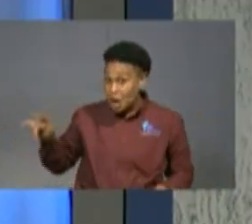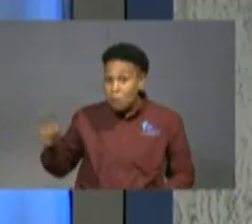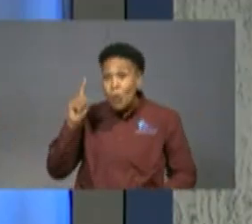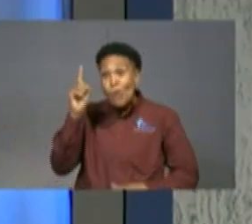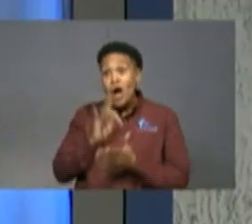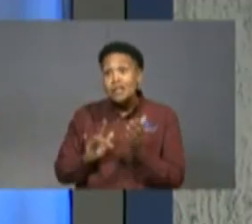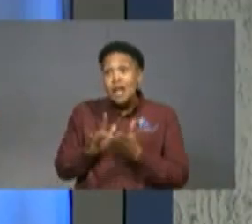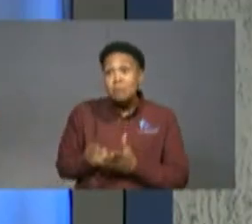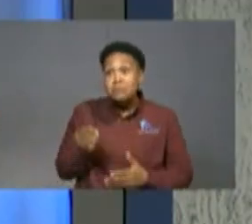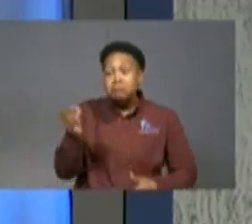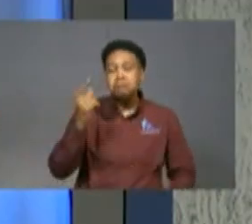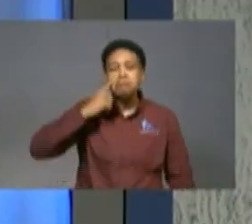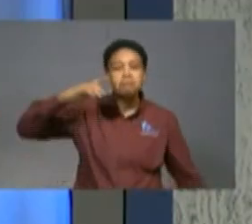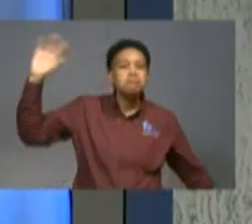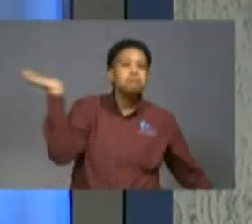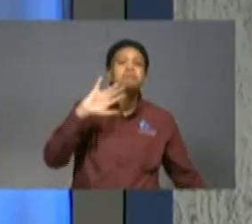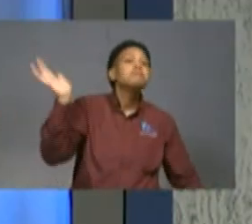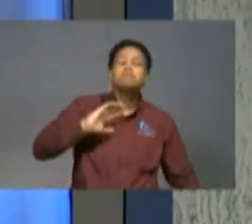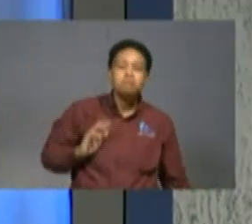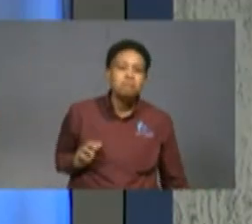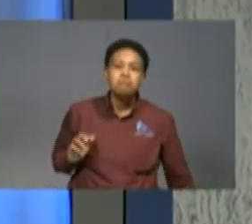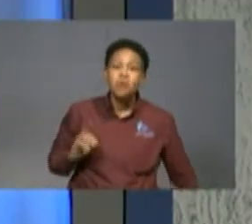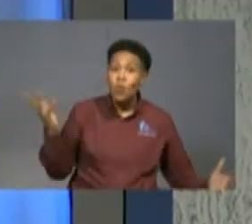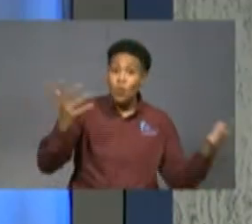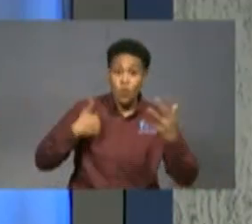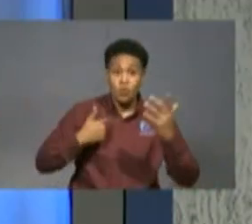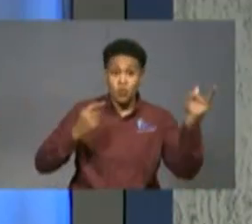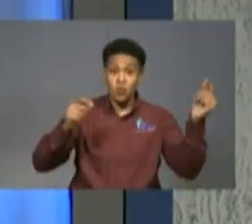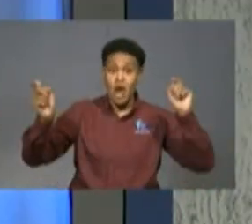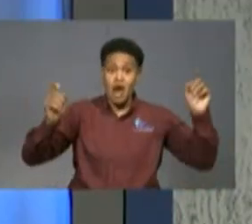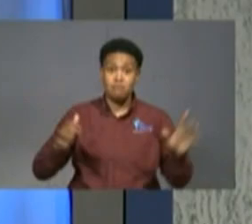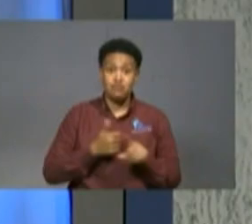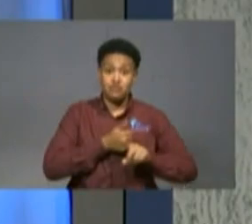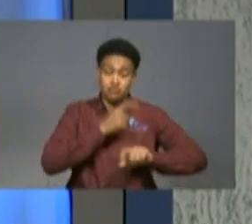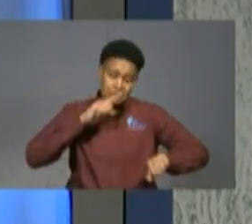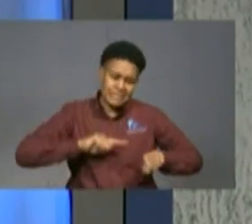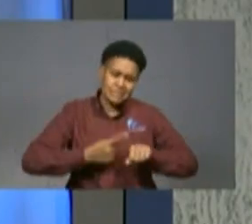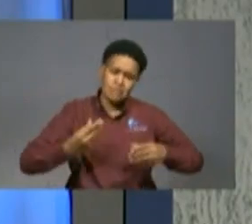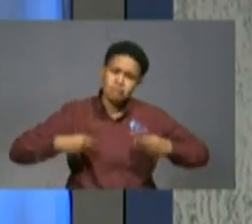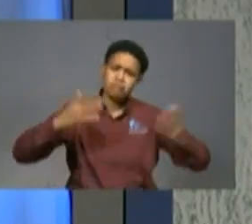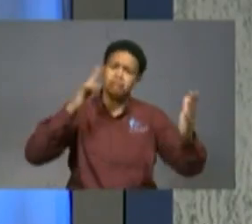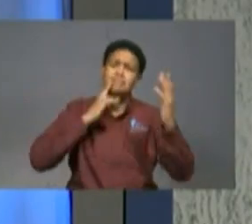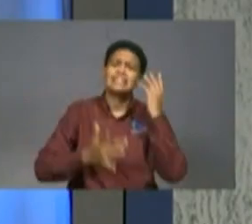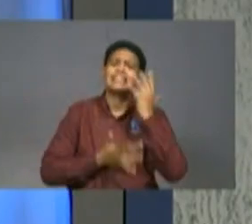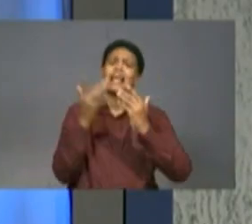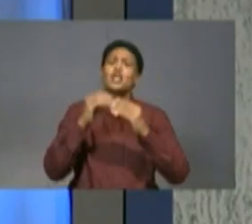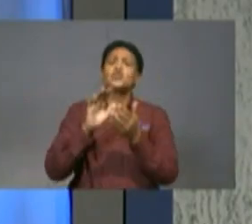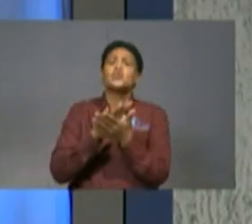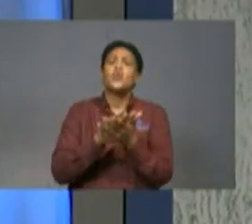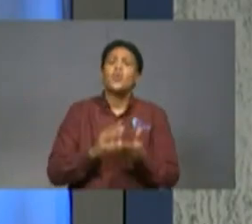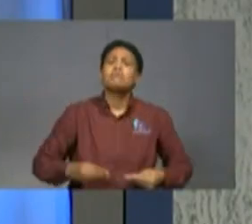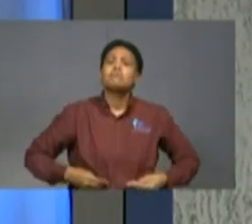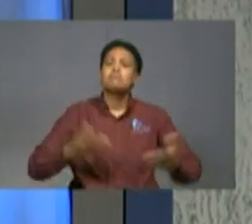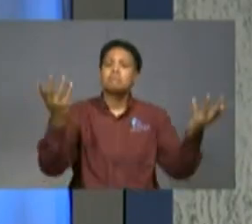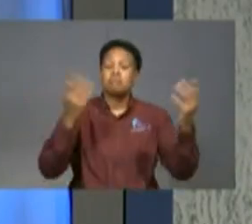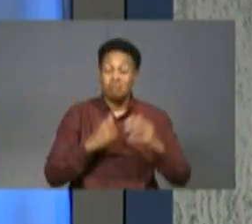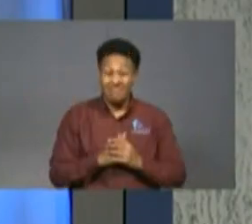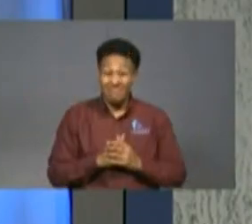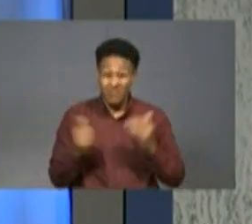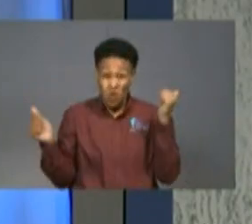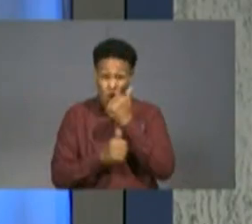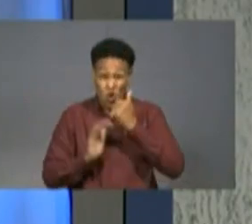child. And one of the things that we did as an administration was we started to issue technology in schools. Under